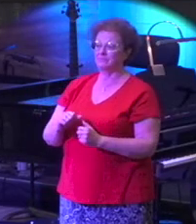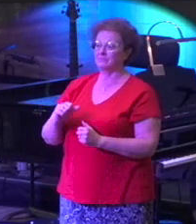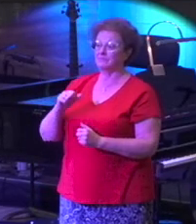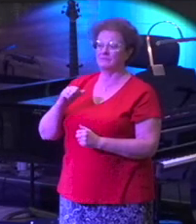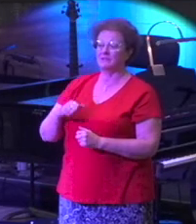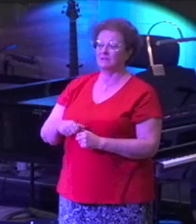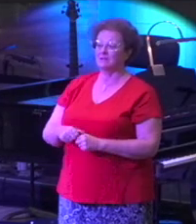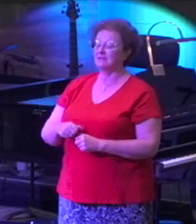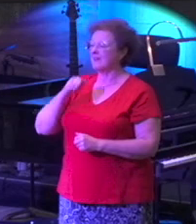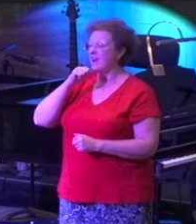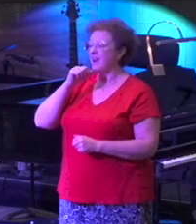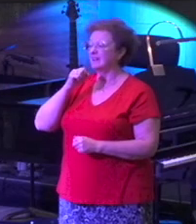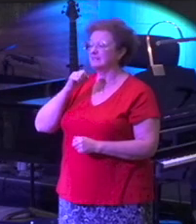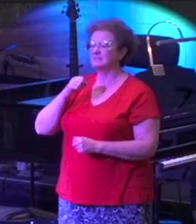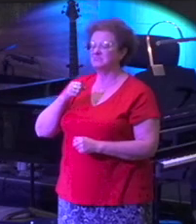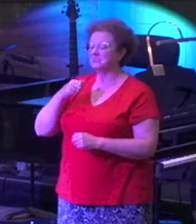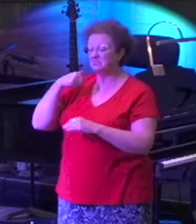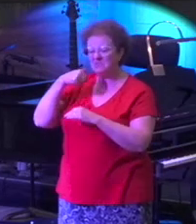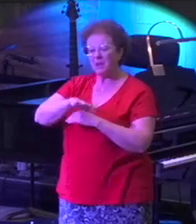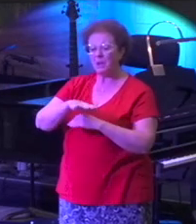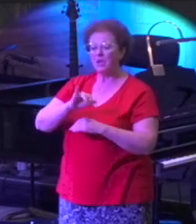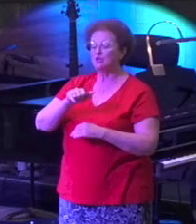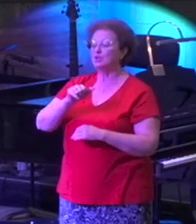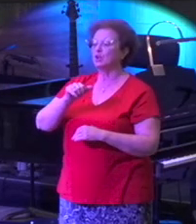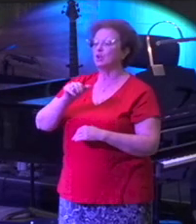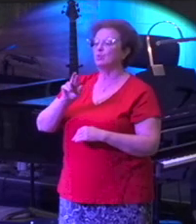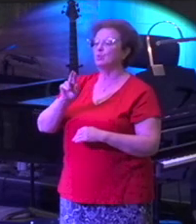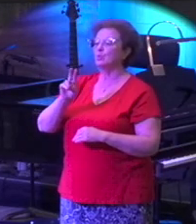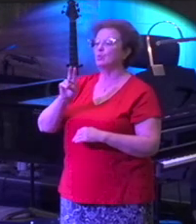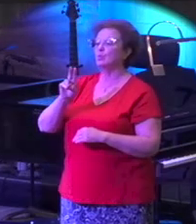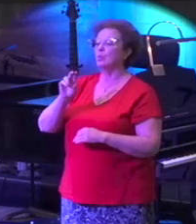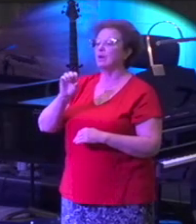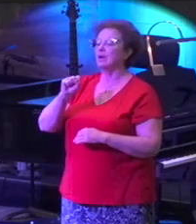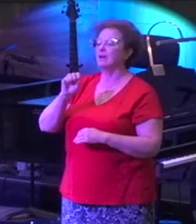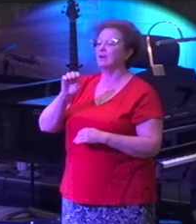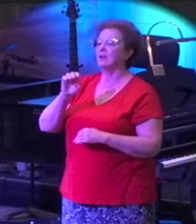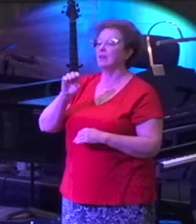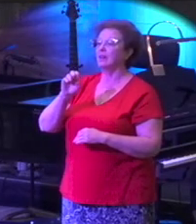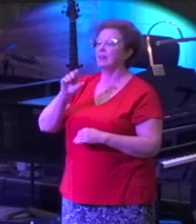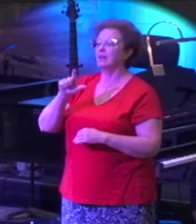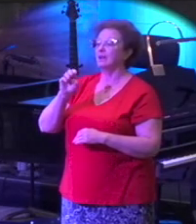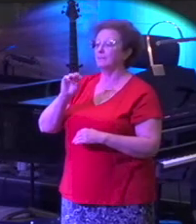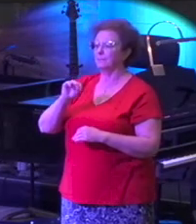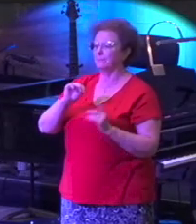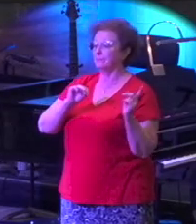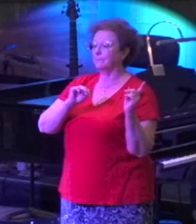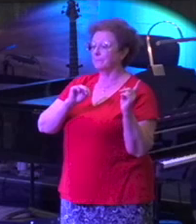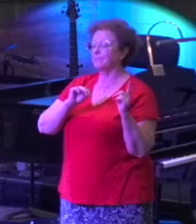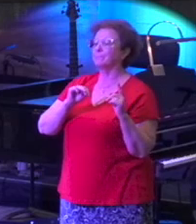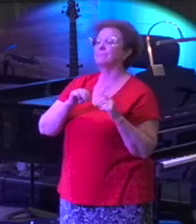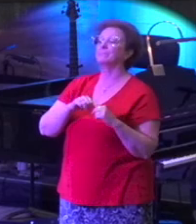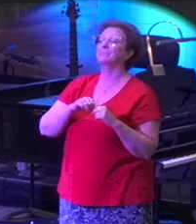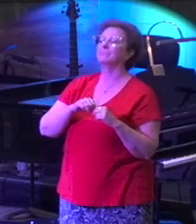into his former role as a prophet in the city of Jerusalem. No, instead, God throws him up on the shore and sends him back to do the dirty